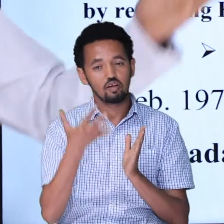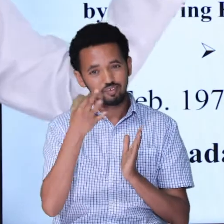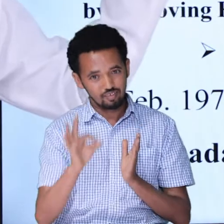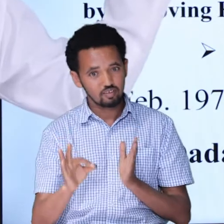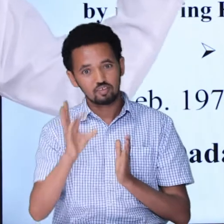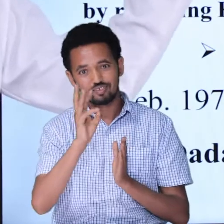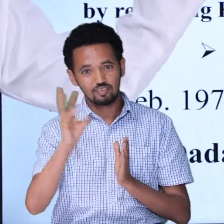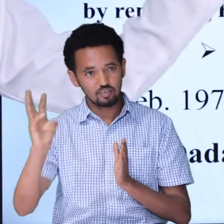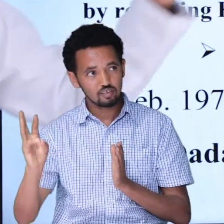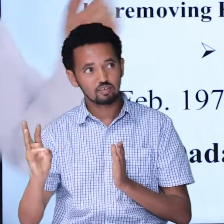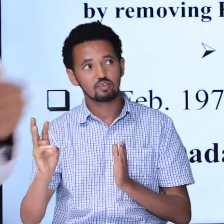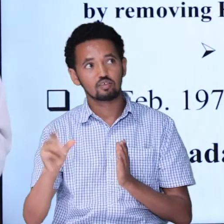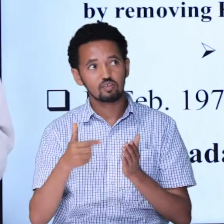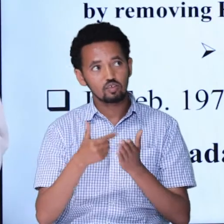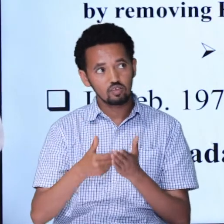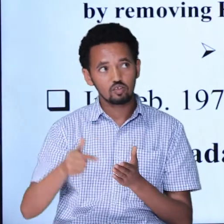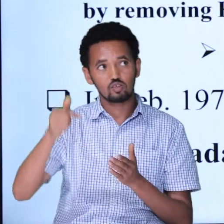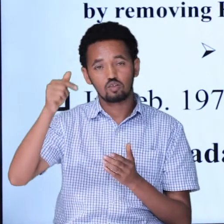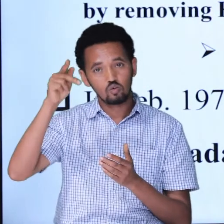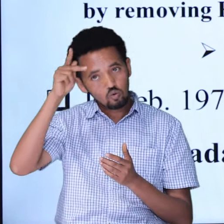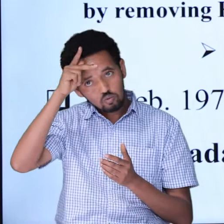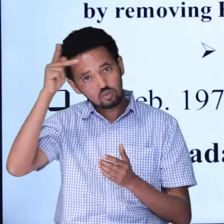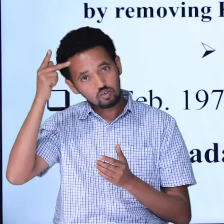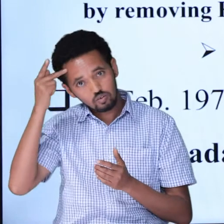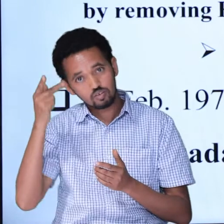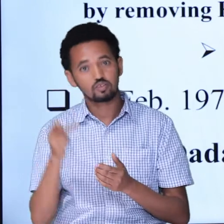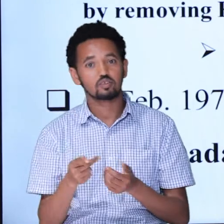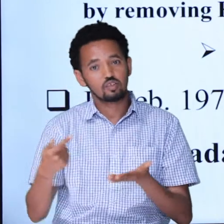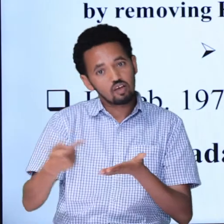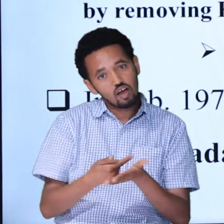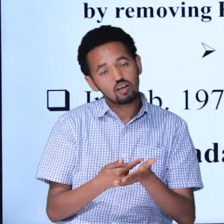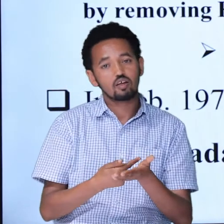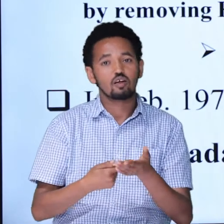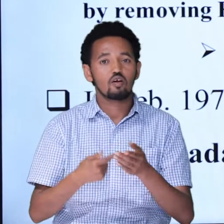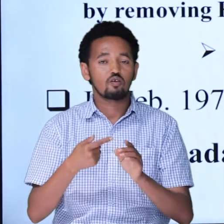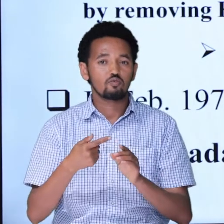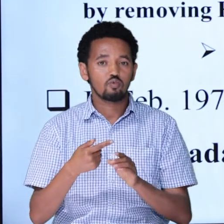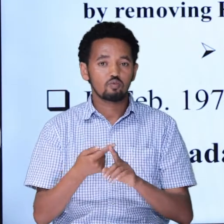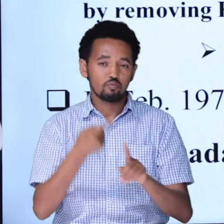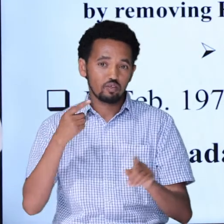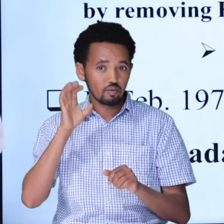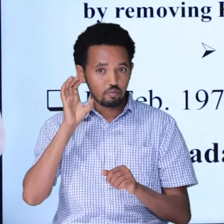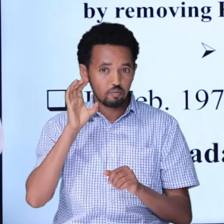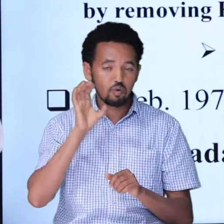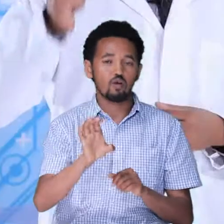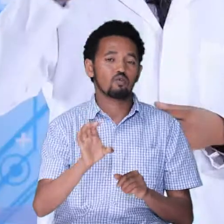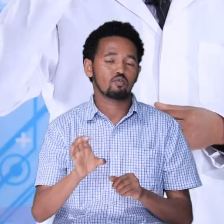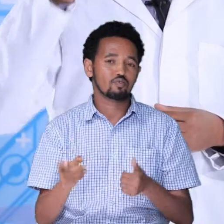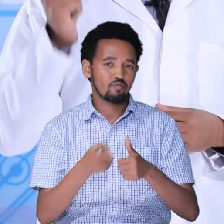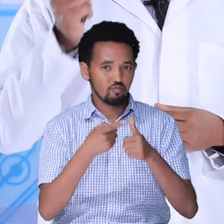1966, Kwame Nkrumah of Ghana, he was overthrown from the power. By the way, the